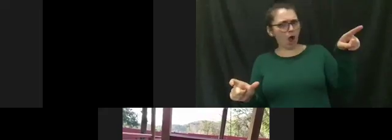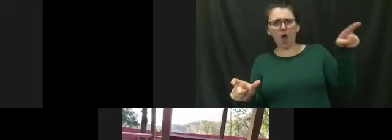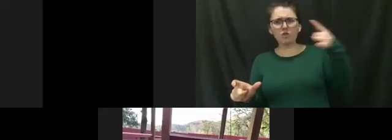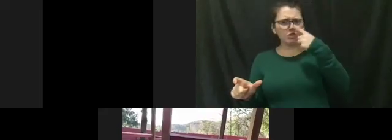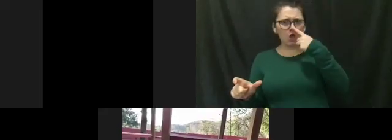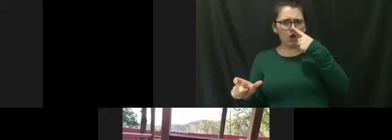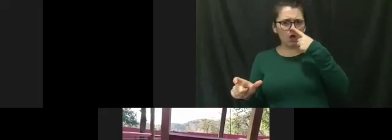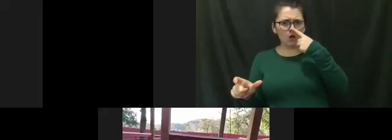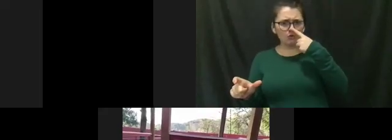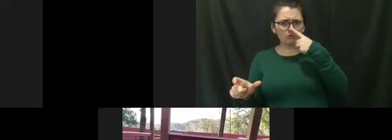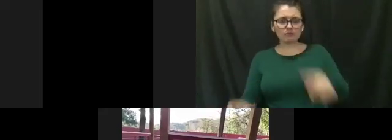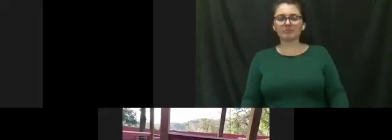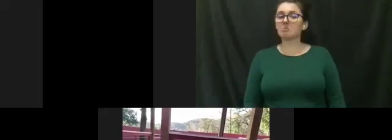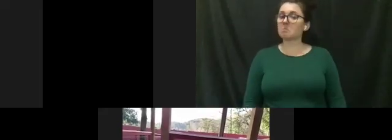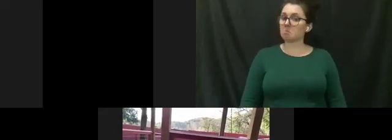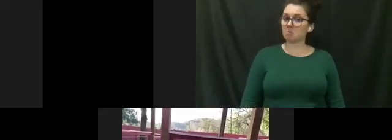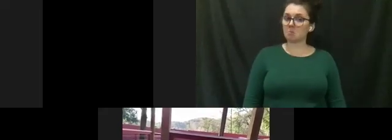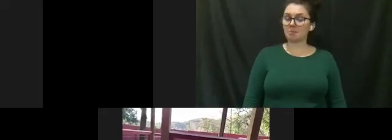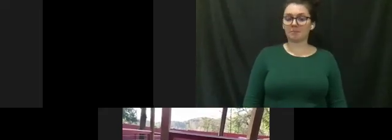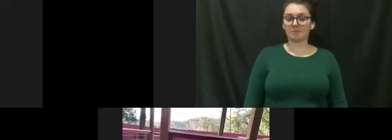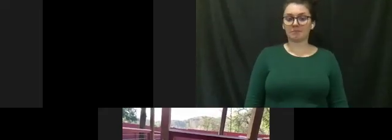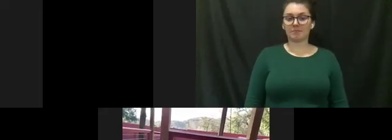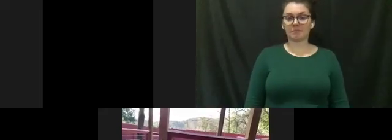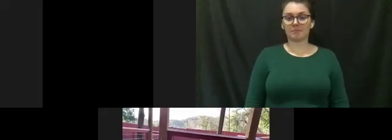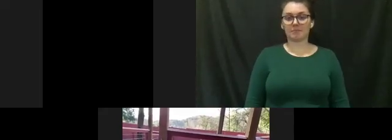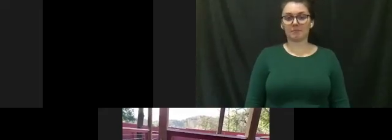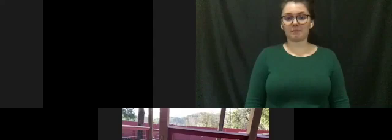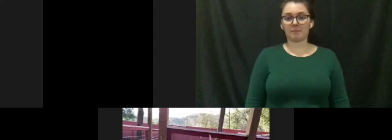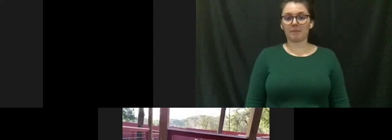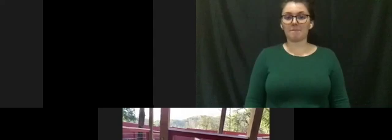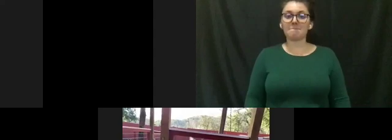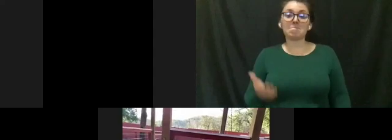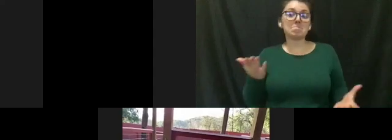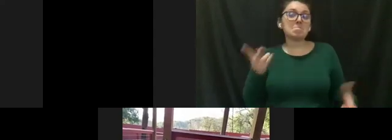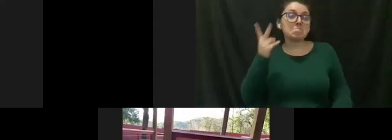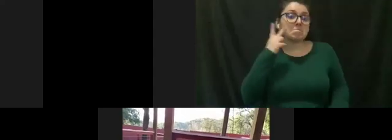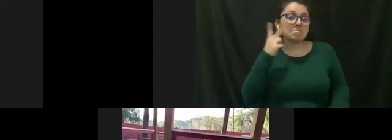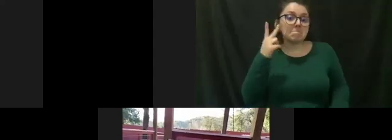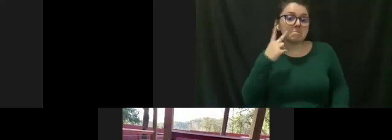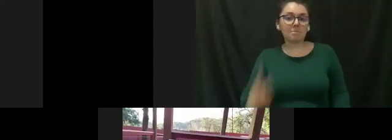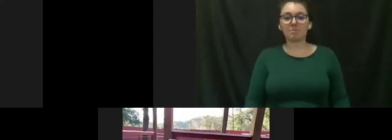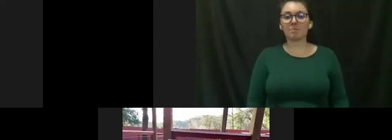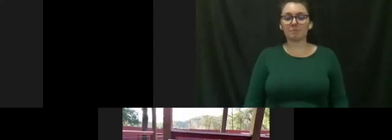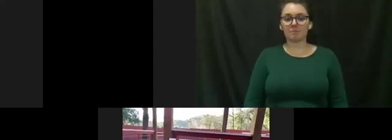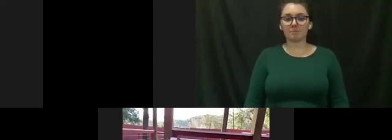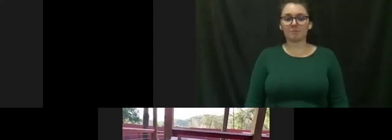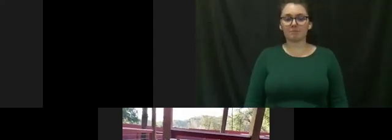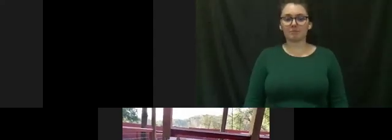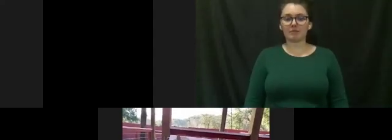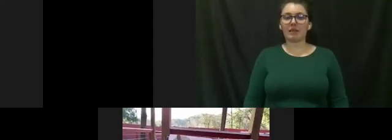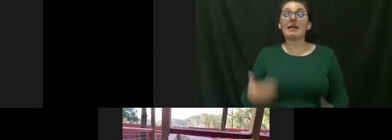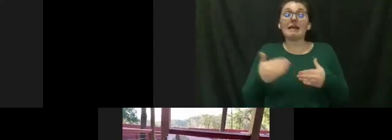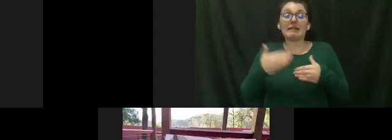one? Hey, somebody's talking to us. Okay, let's see what they are. And then on the next page, he'll explain all about